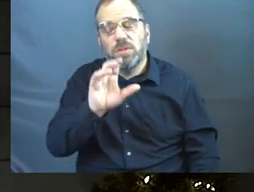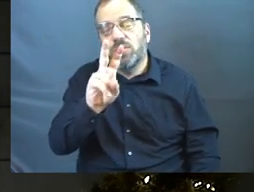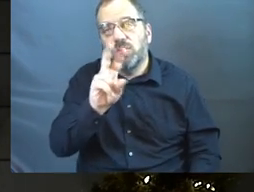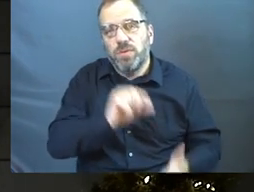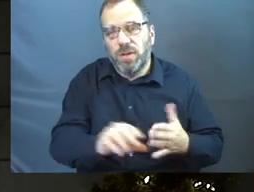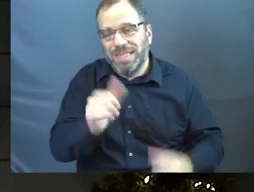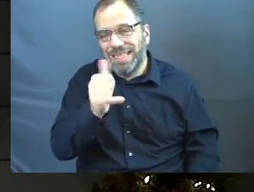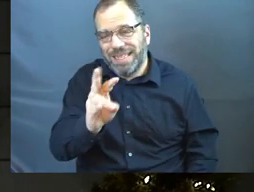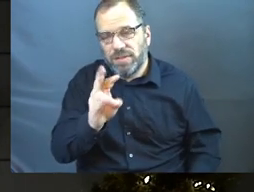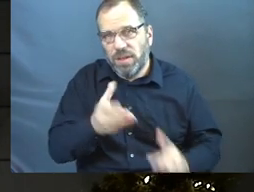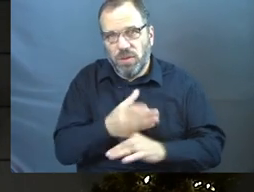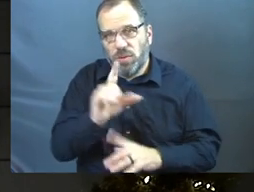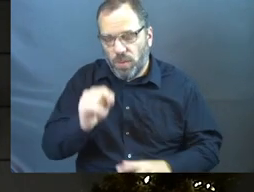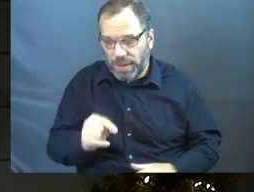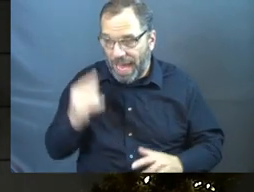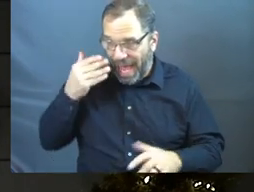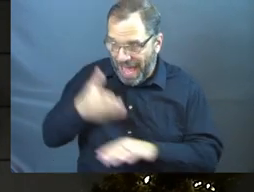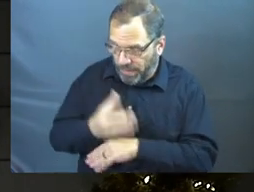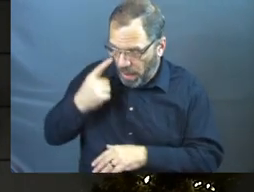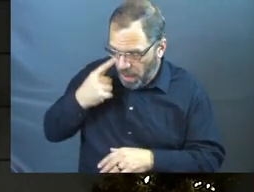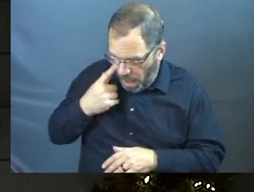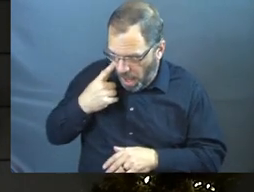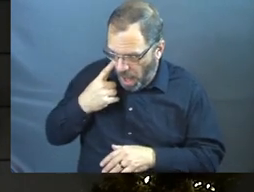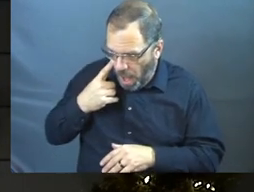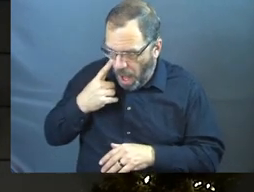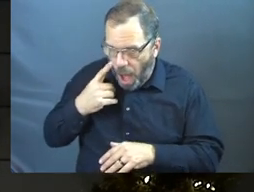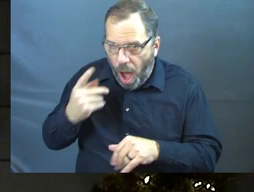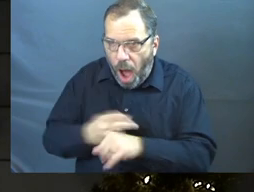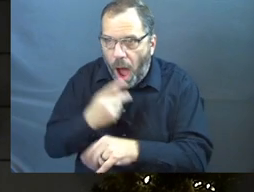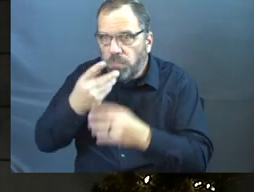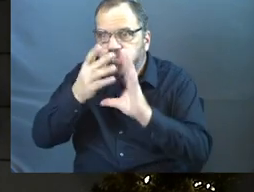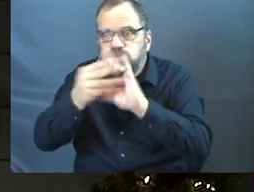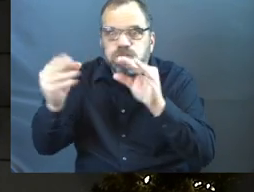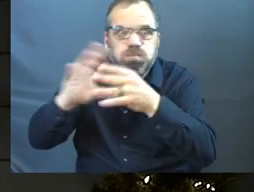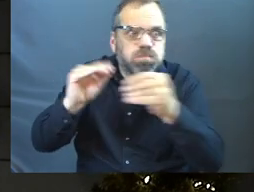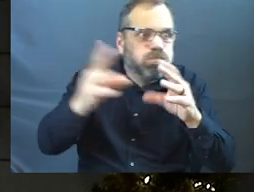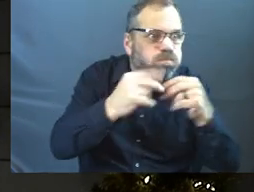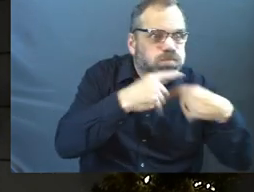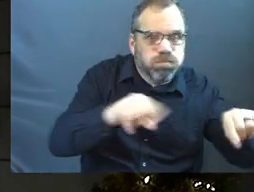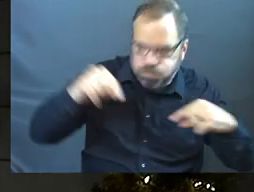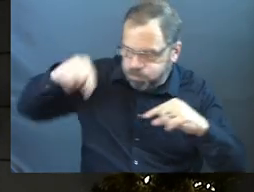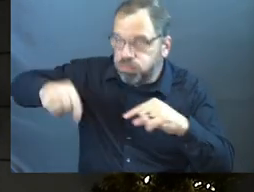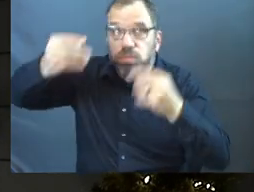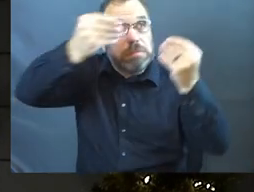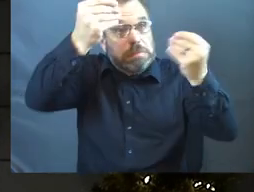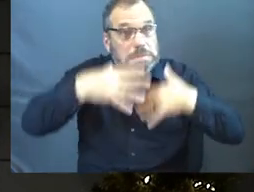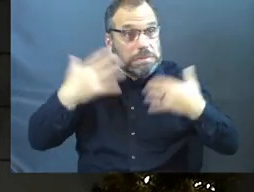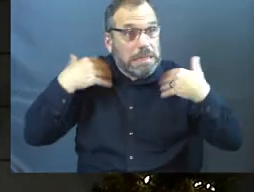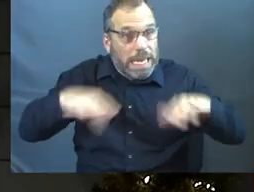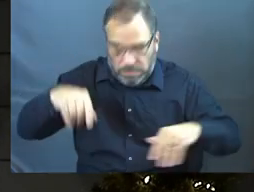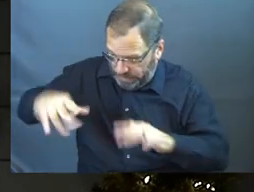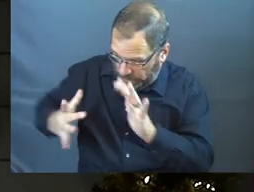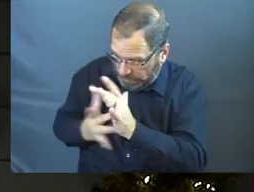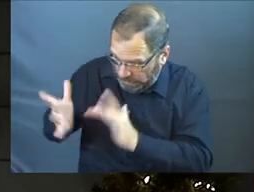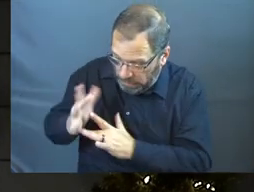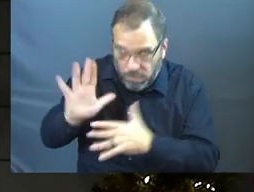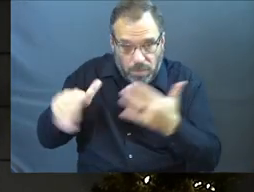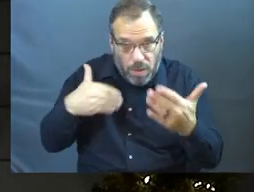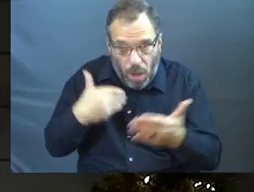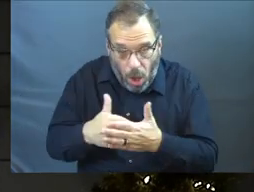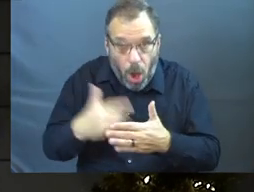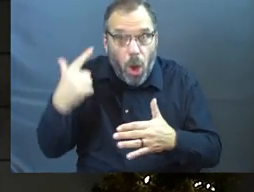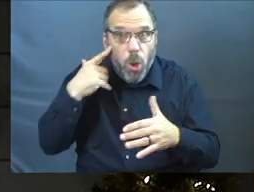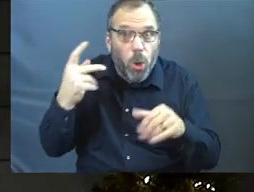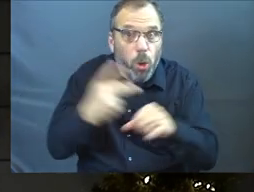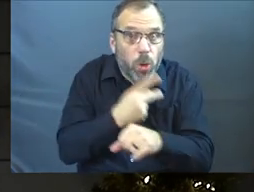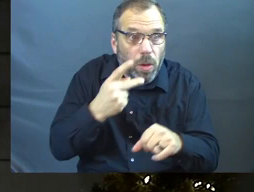this. After seeing him, the shepherds told everyone what had happened and what the angel had said to them about this child. All who heard the